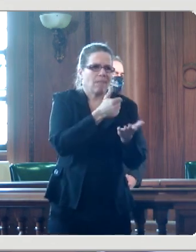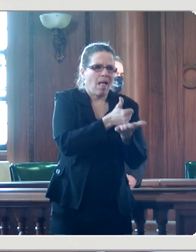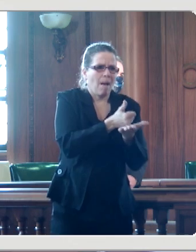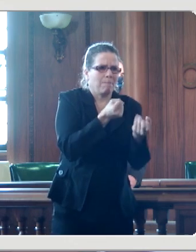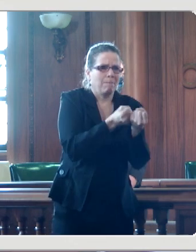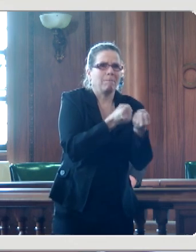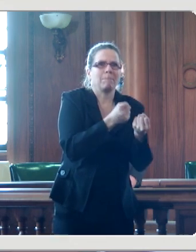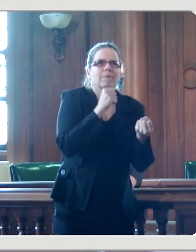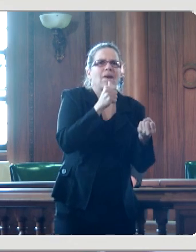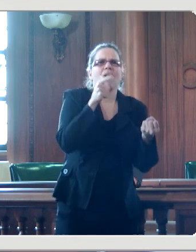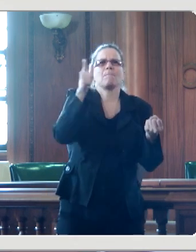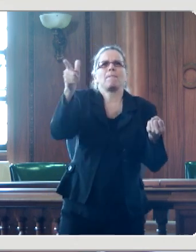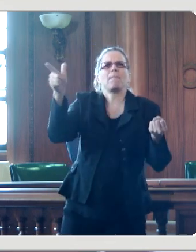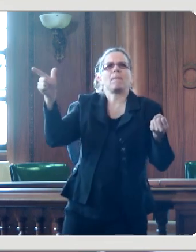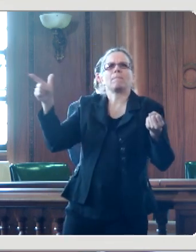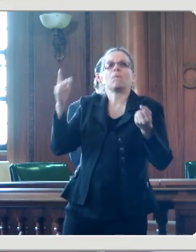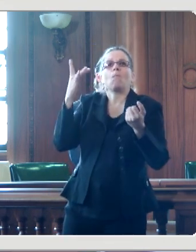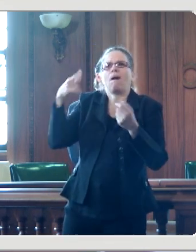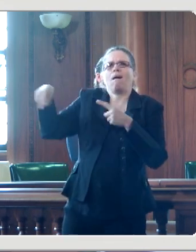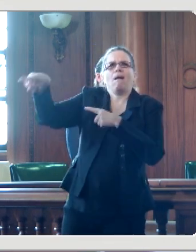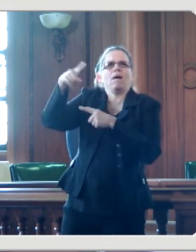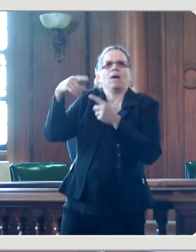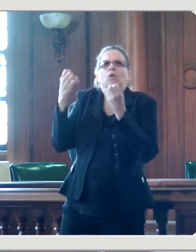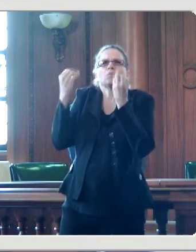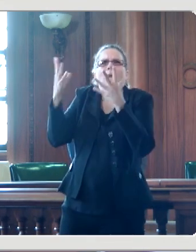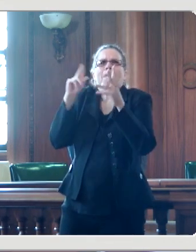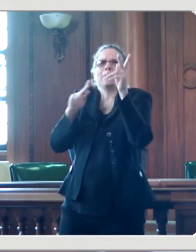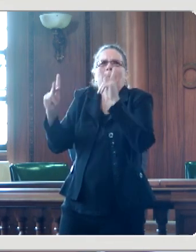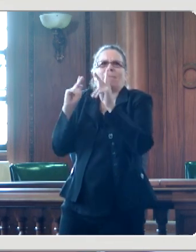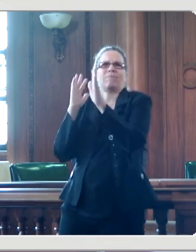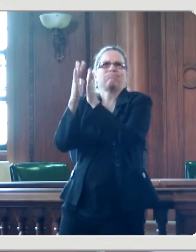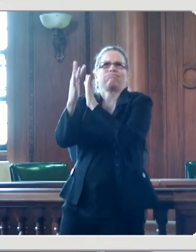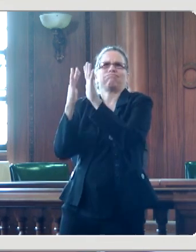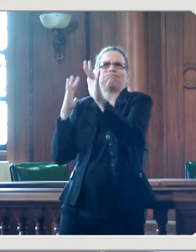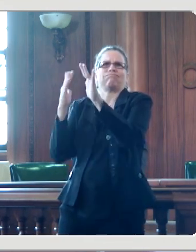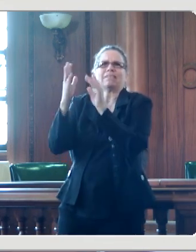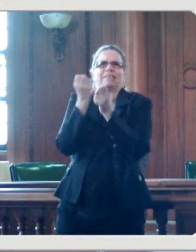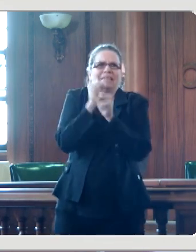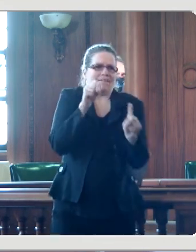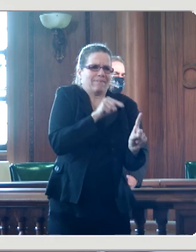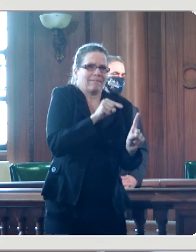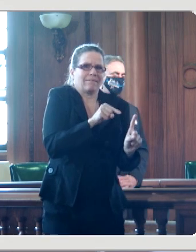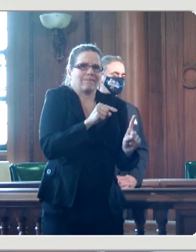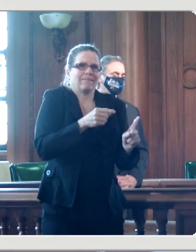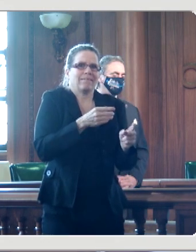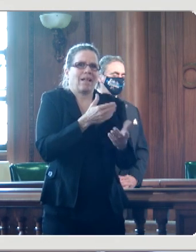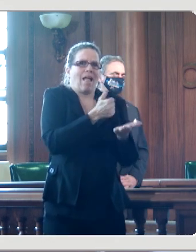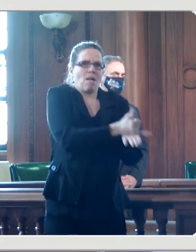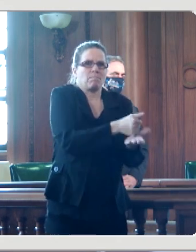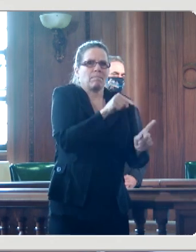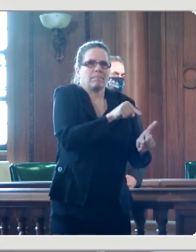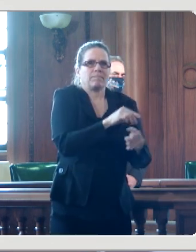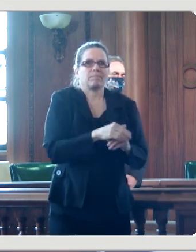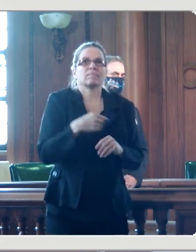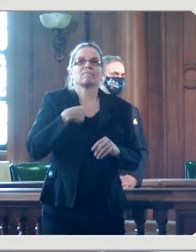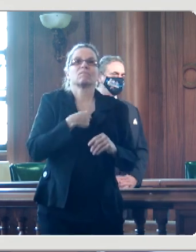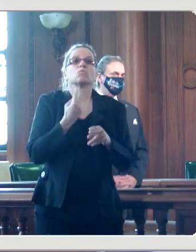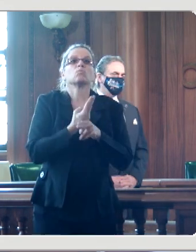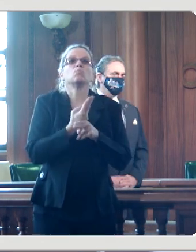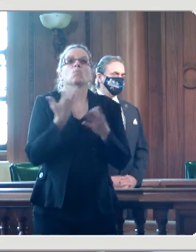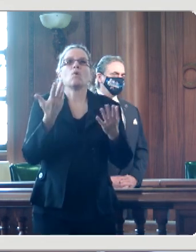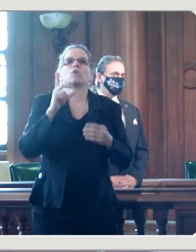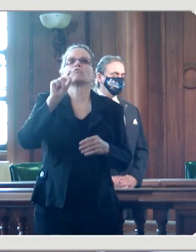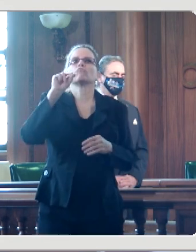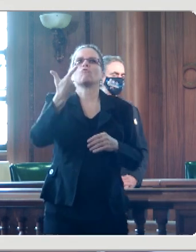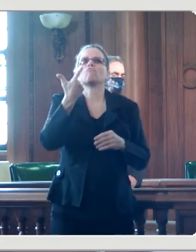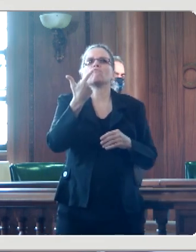time. Through their diligence and help with canine officers, the subject was located and he was placed under arrest.